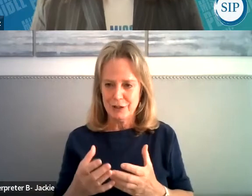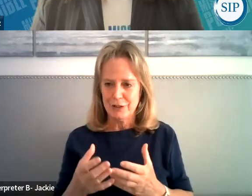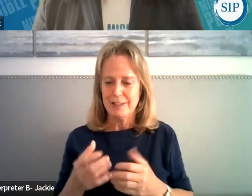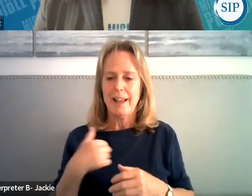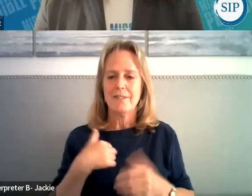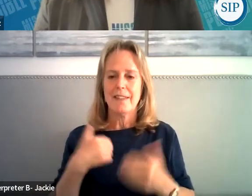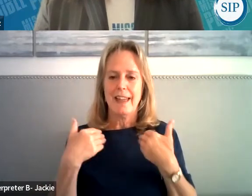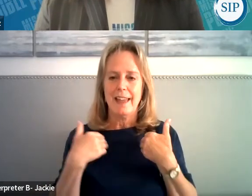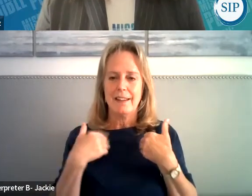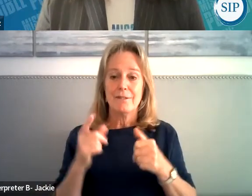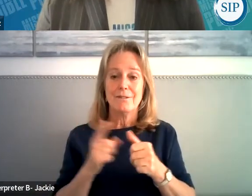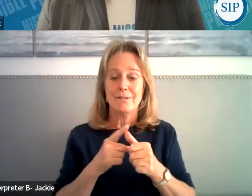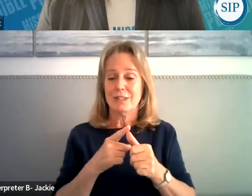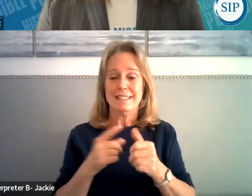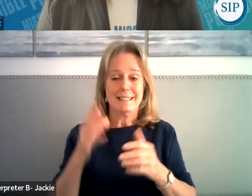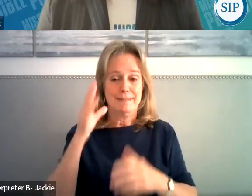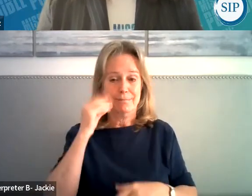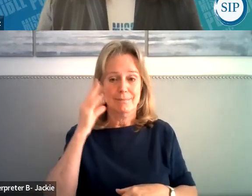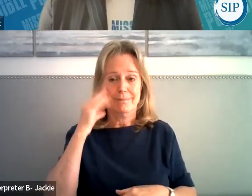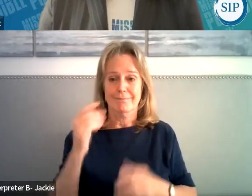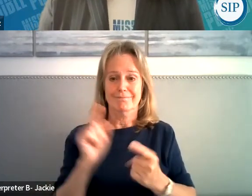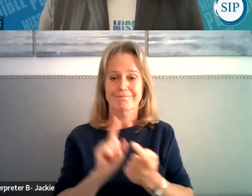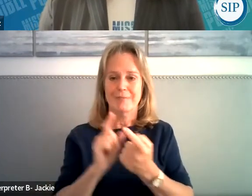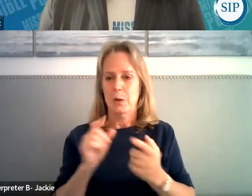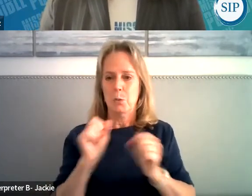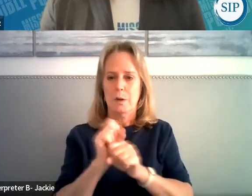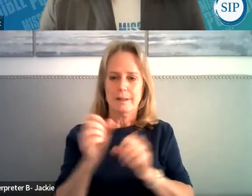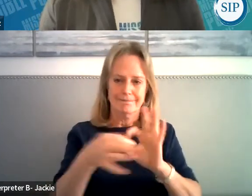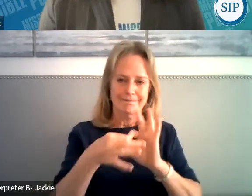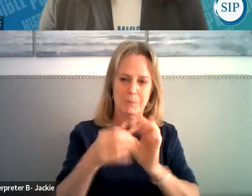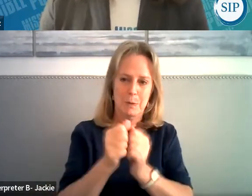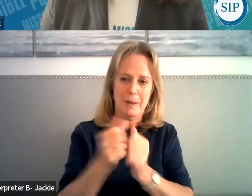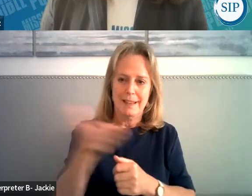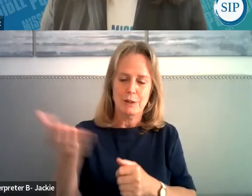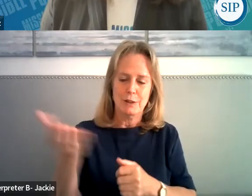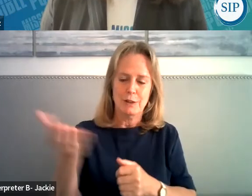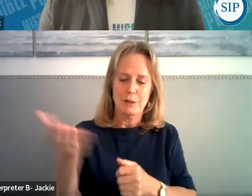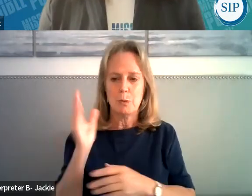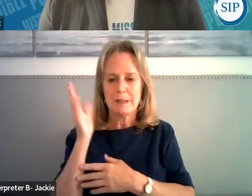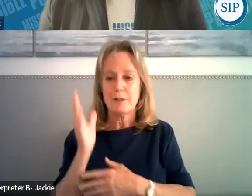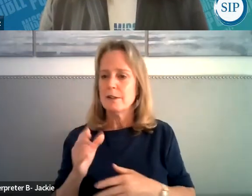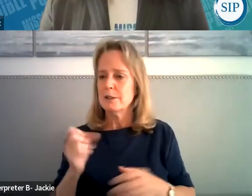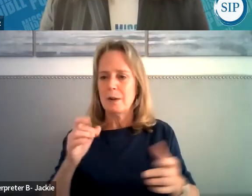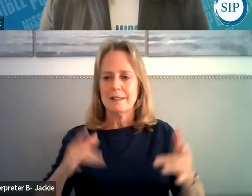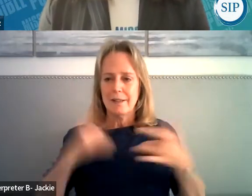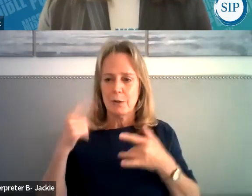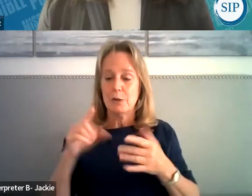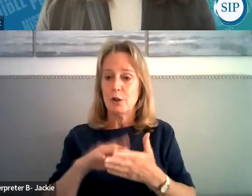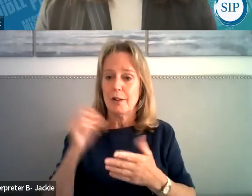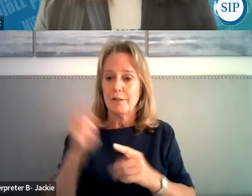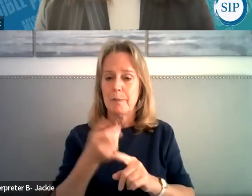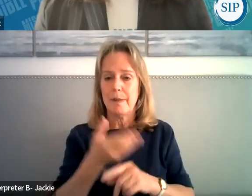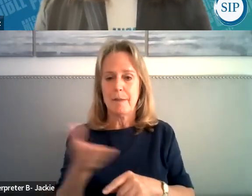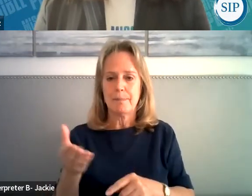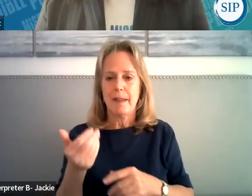had firsthand experience in working with your two fabulous presenters, and I am just so excited for you to learn from them. A